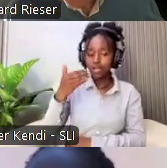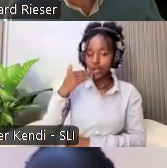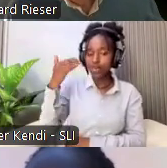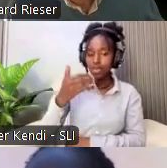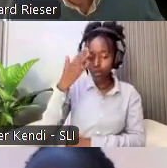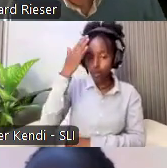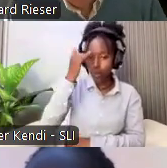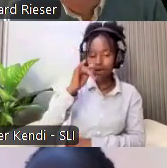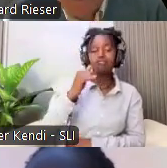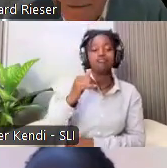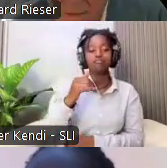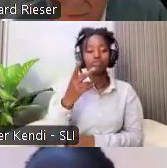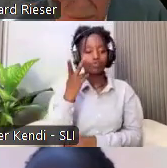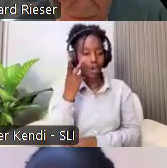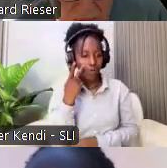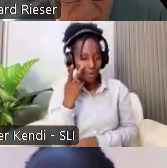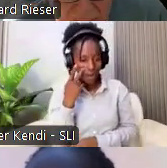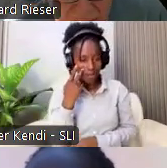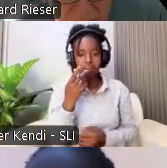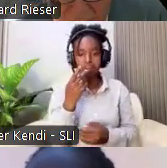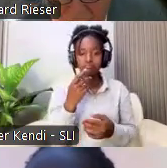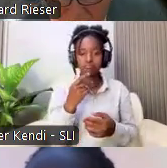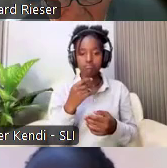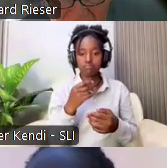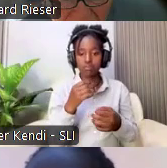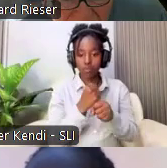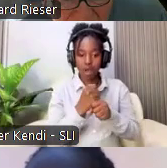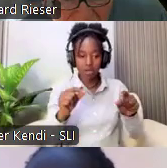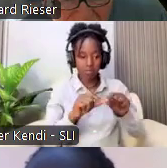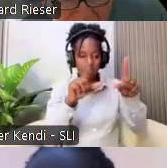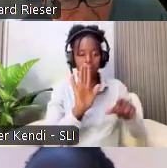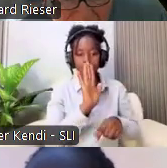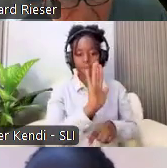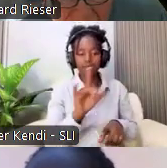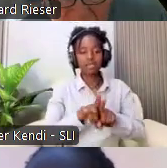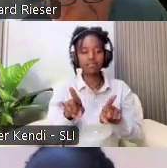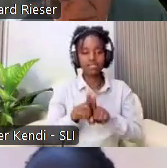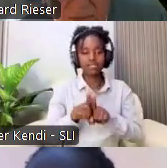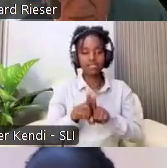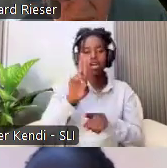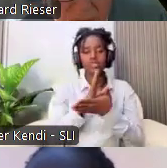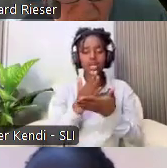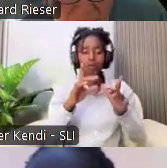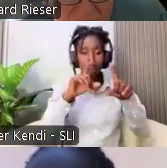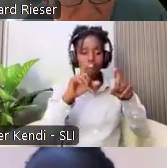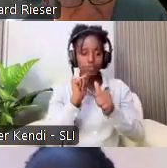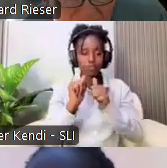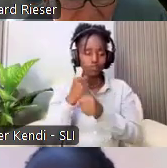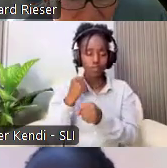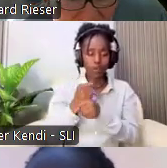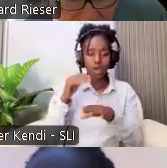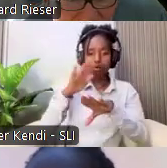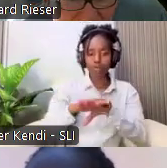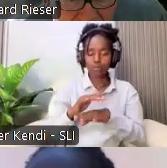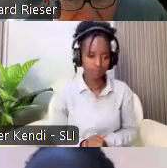of the pictures which I took while doing some activities. As we youth with disabilities,